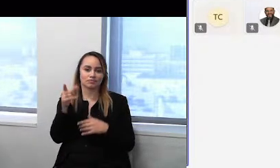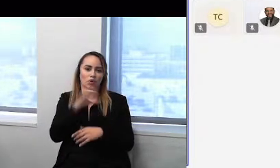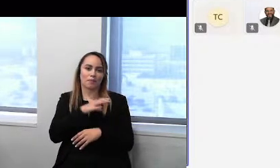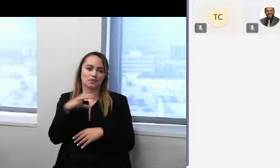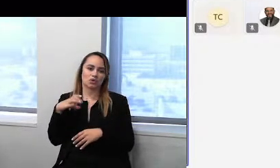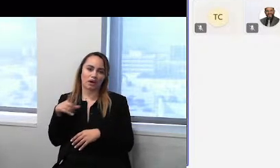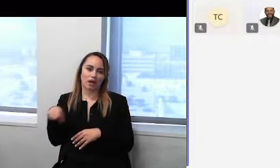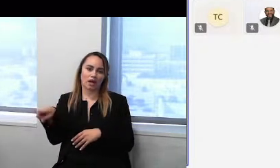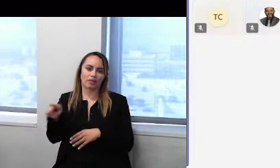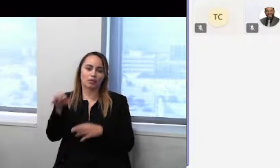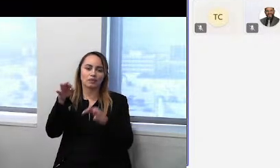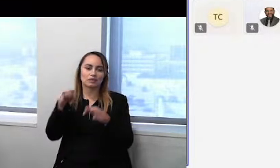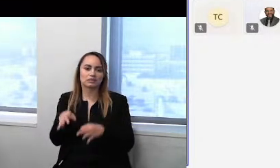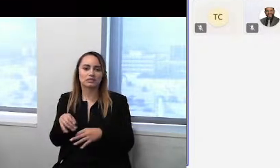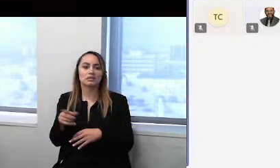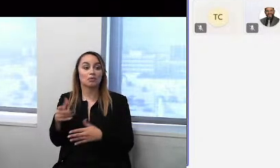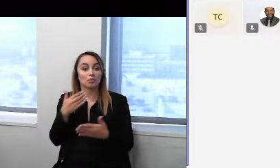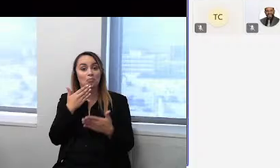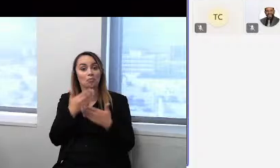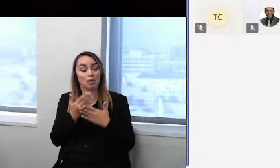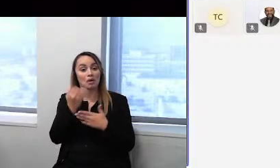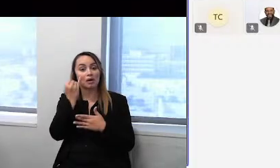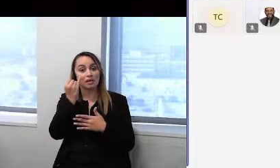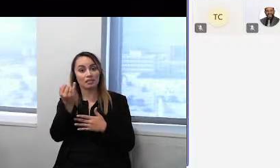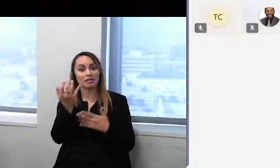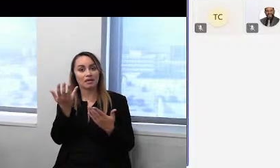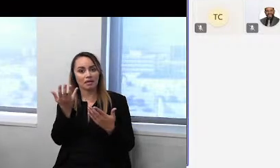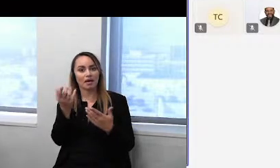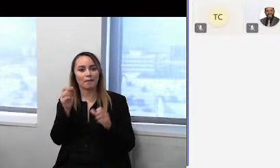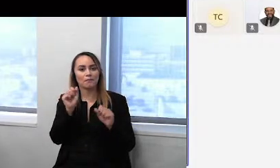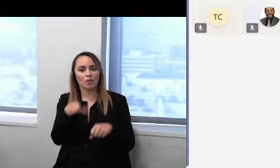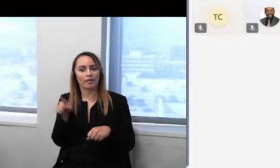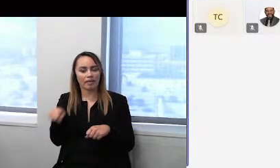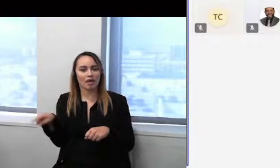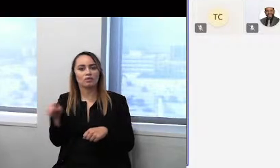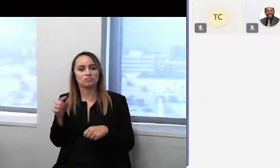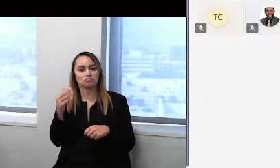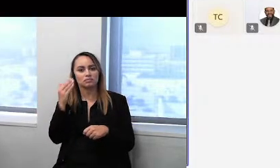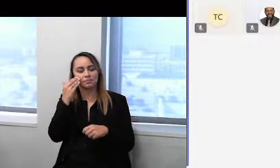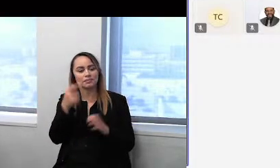revenue requirement for it. So that's the purpose of this next few minutes. Do you follow?